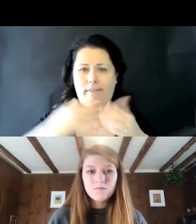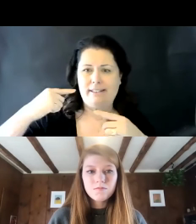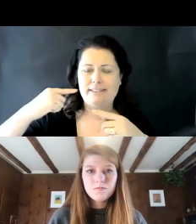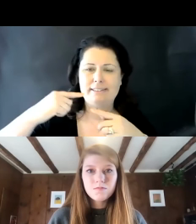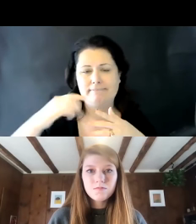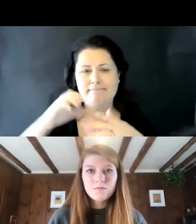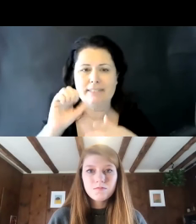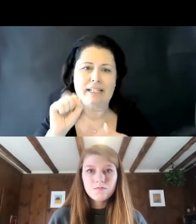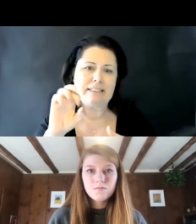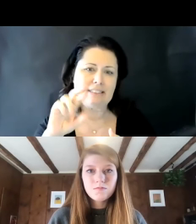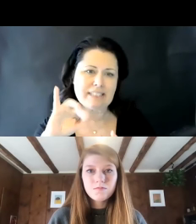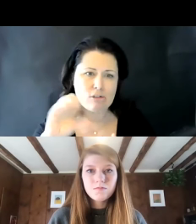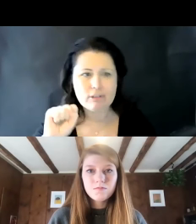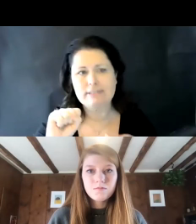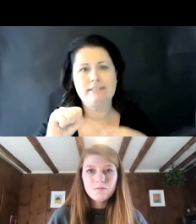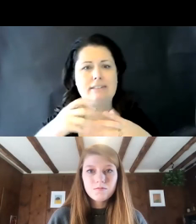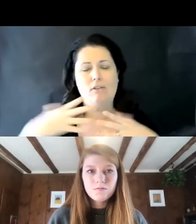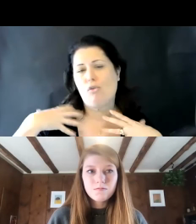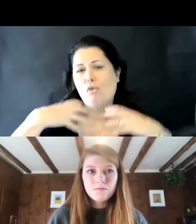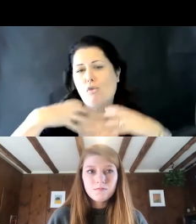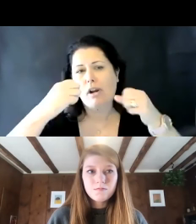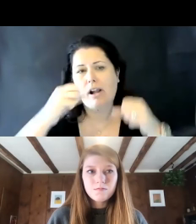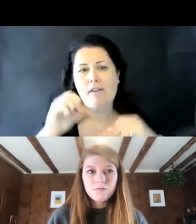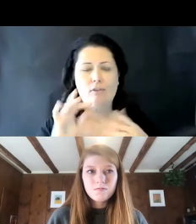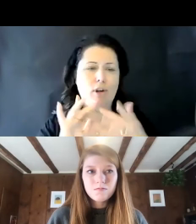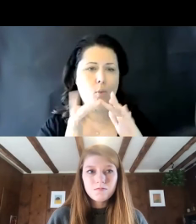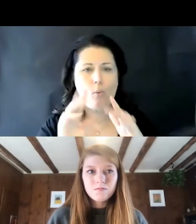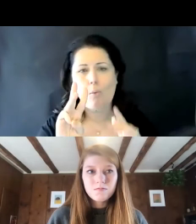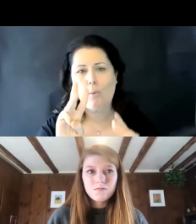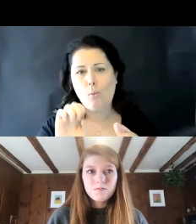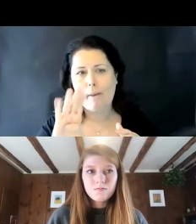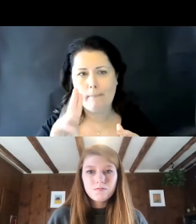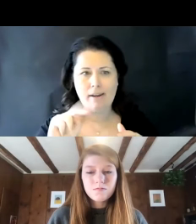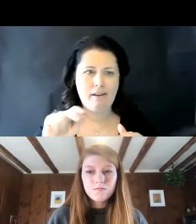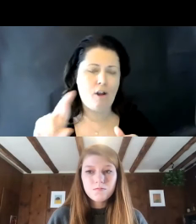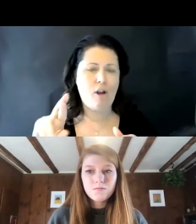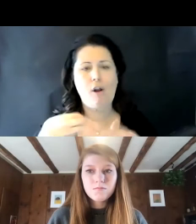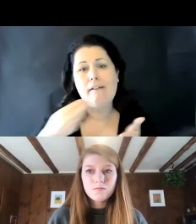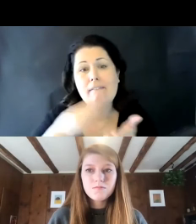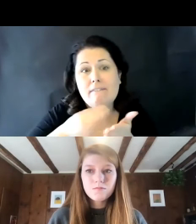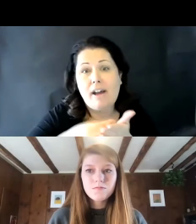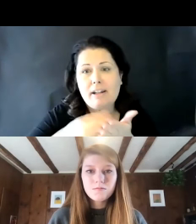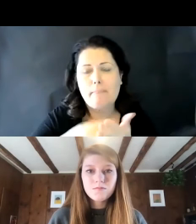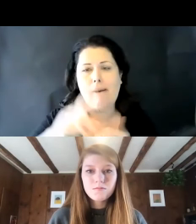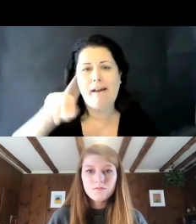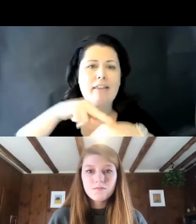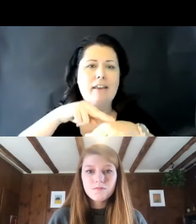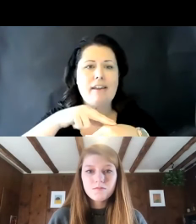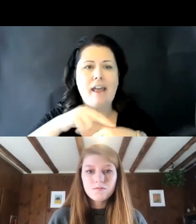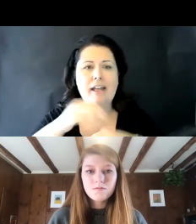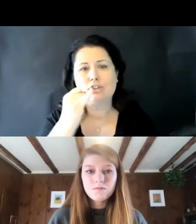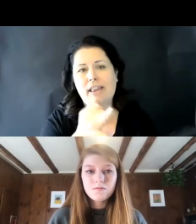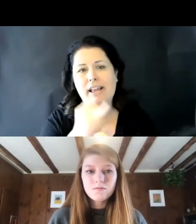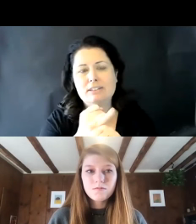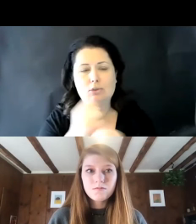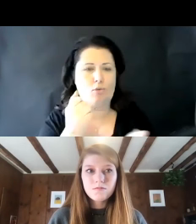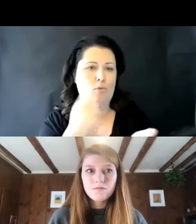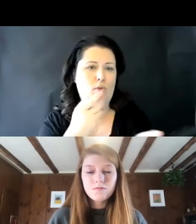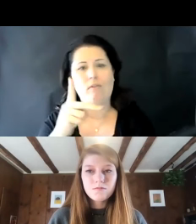a recovery webinar series that is funded by the National Institute of Drug Abuse. It's a part of